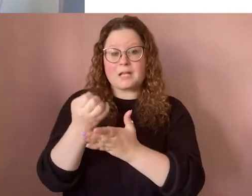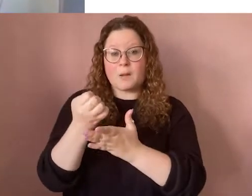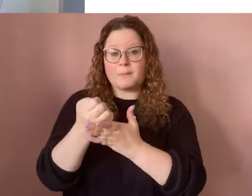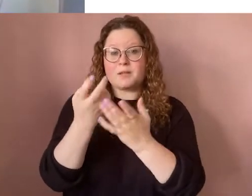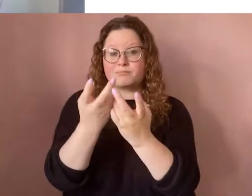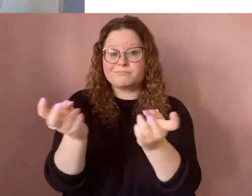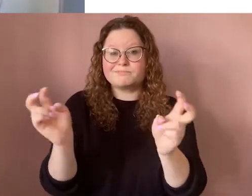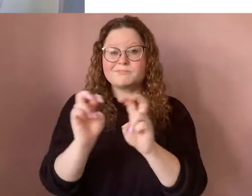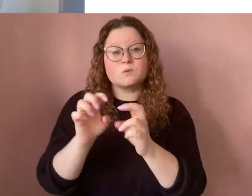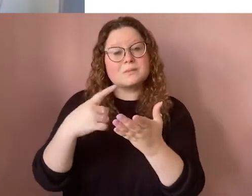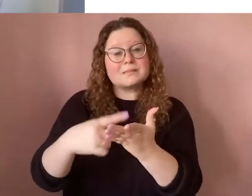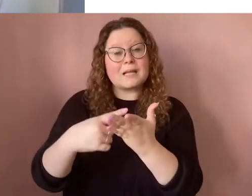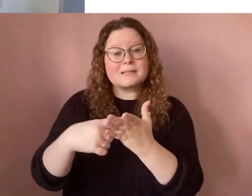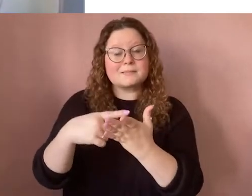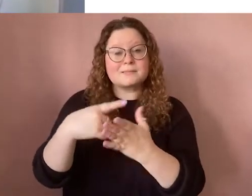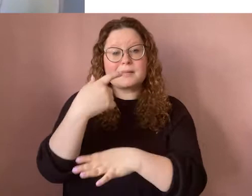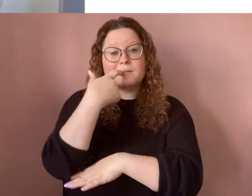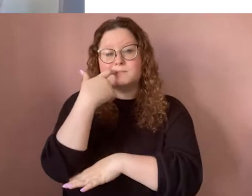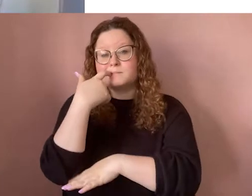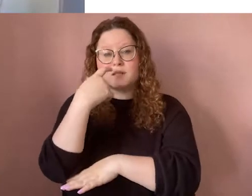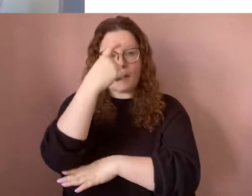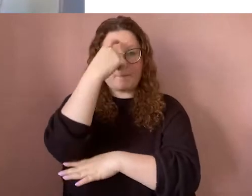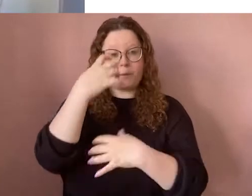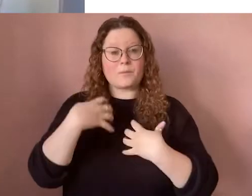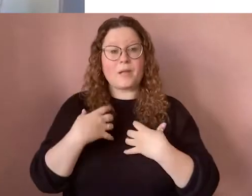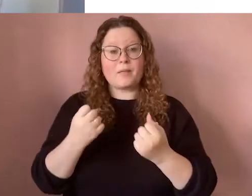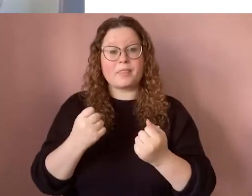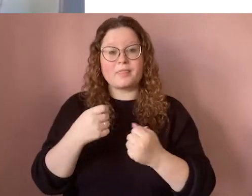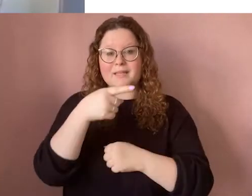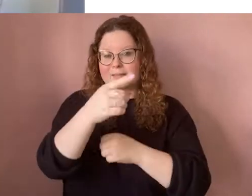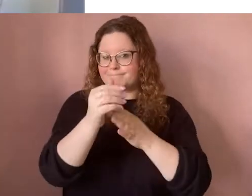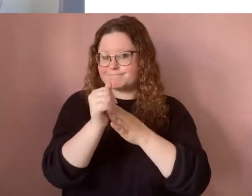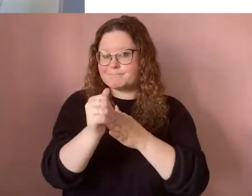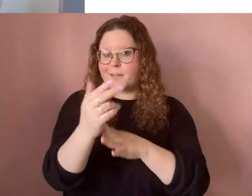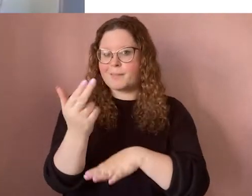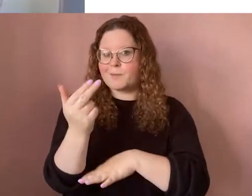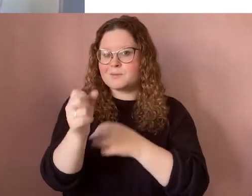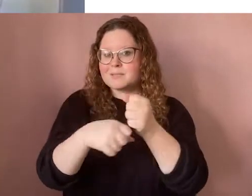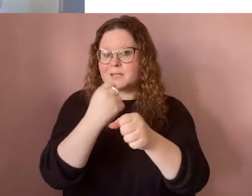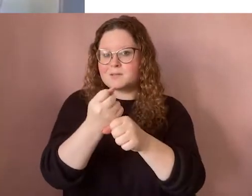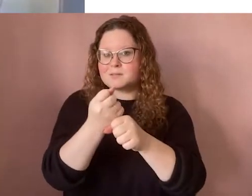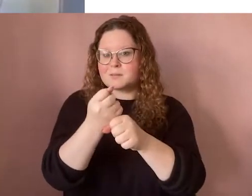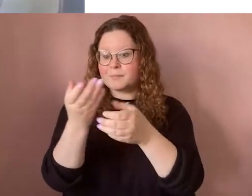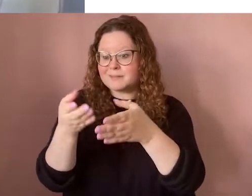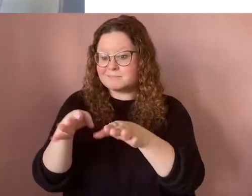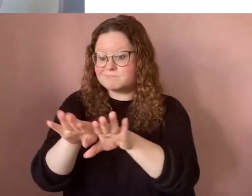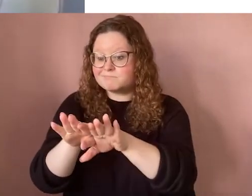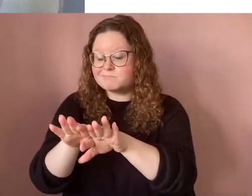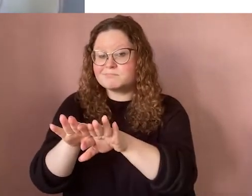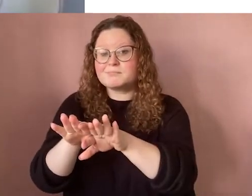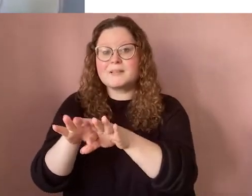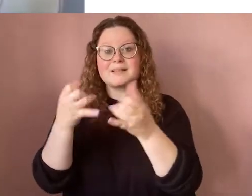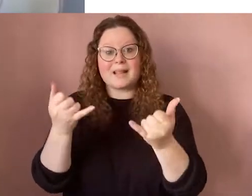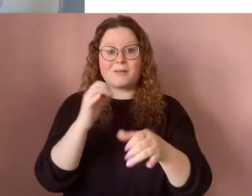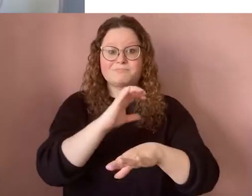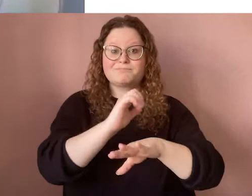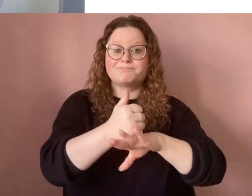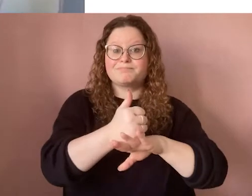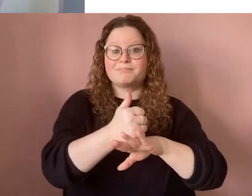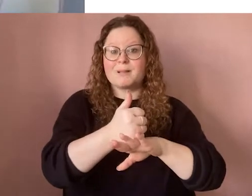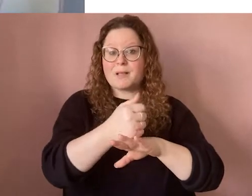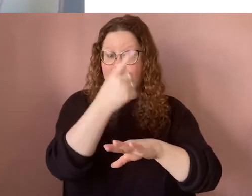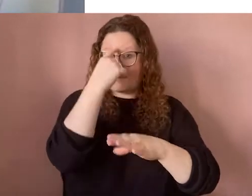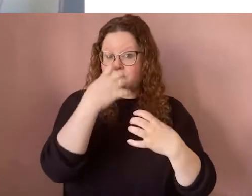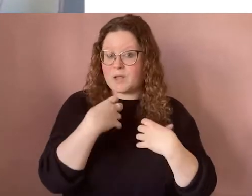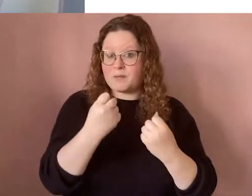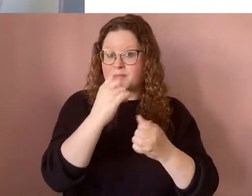and Mental Health, which he's led for 13 years, closing its doors to launch Mental Health International in order to